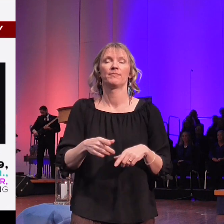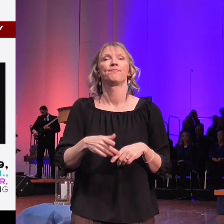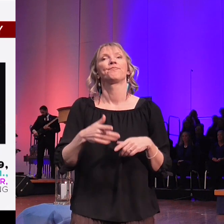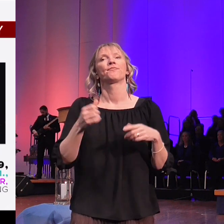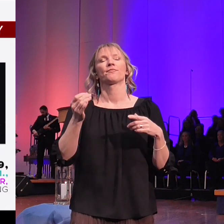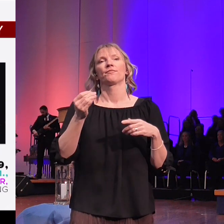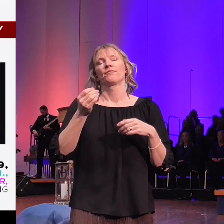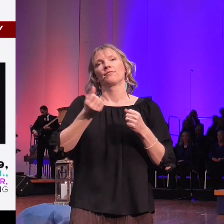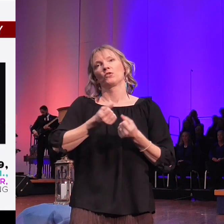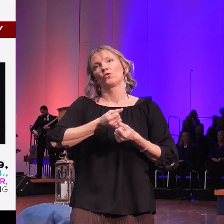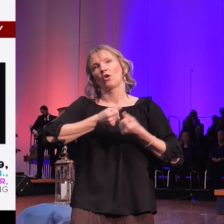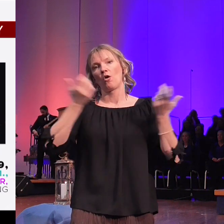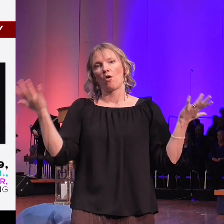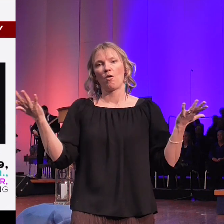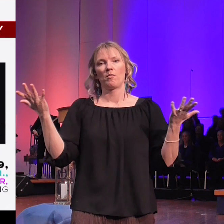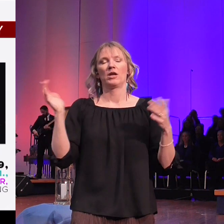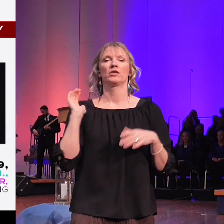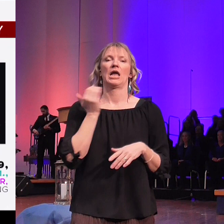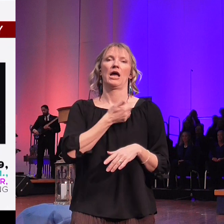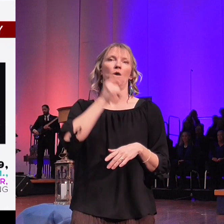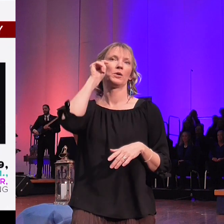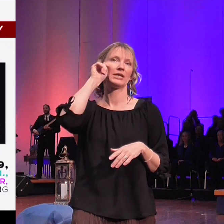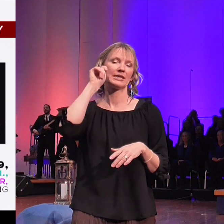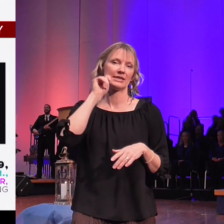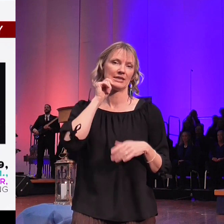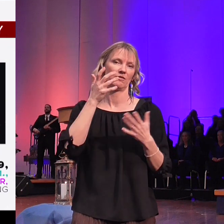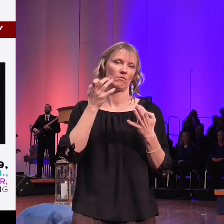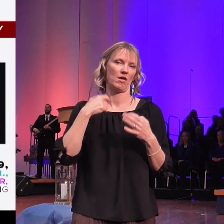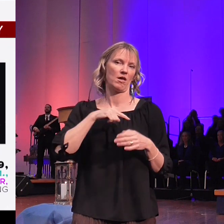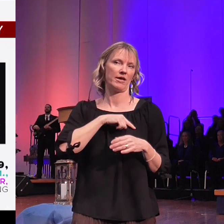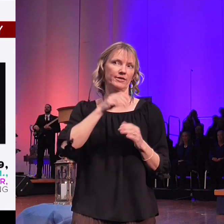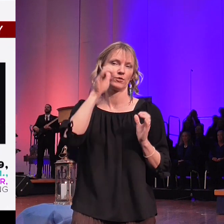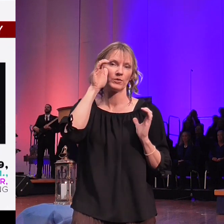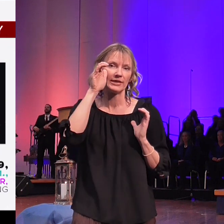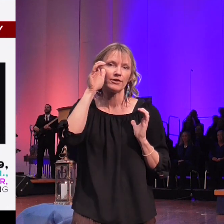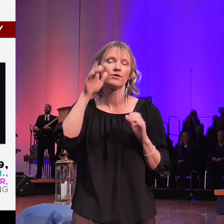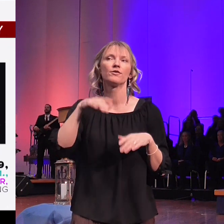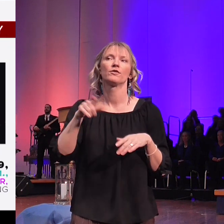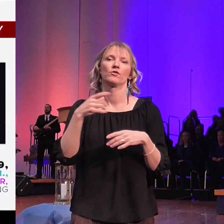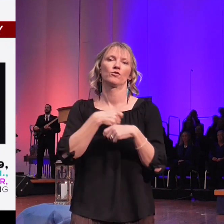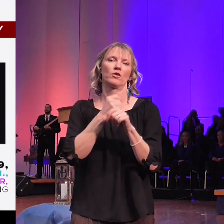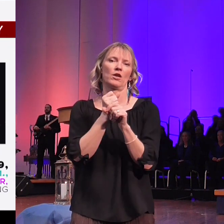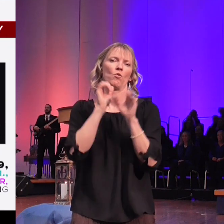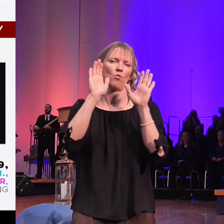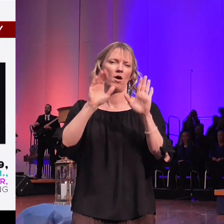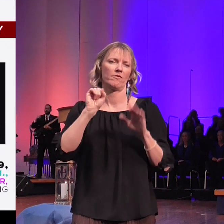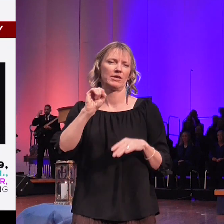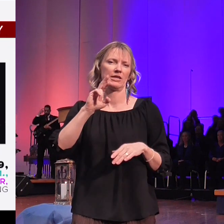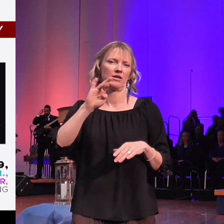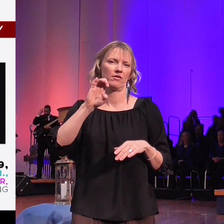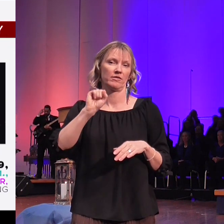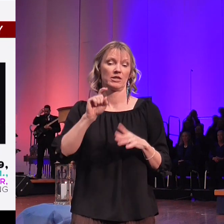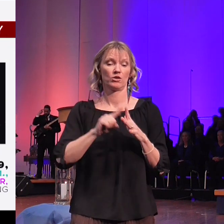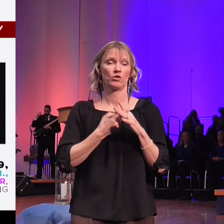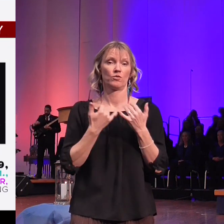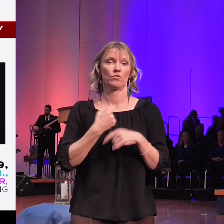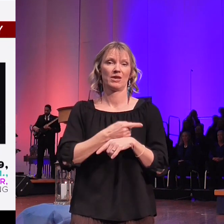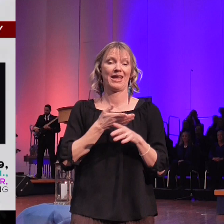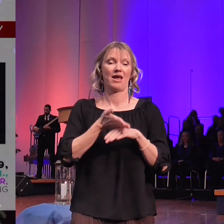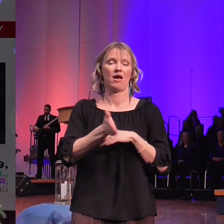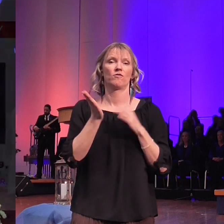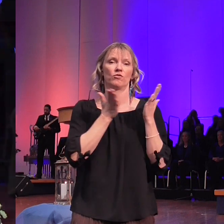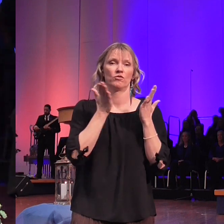so much that our teens want us to hear, and you've created this wonderful series that begins today after